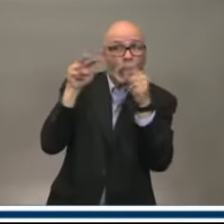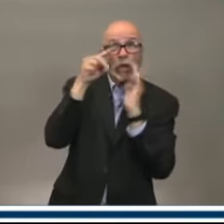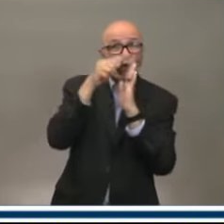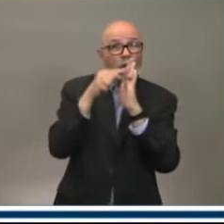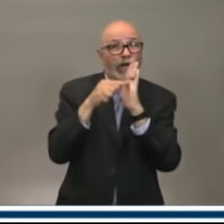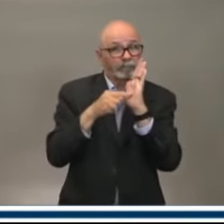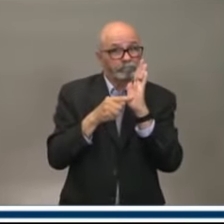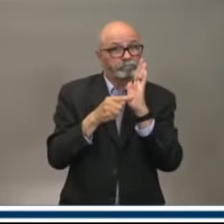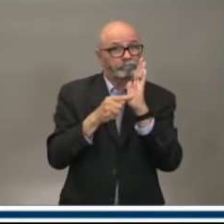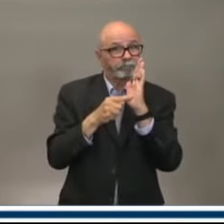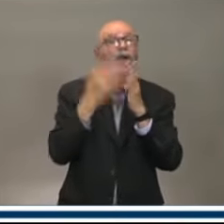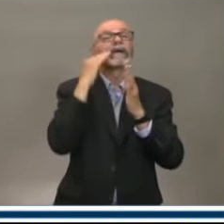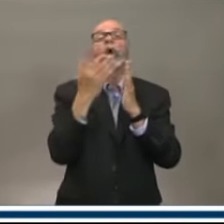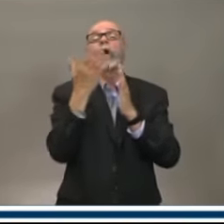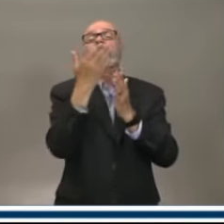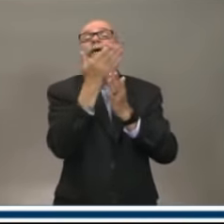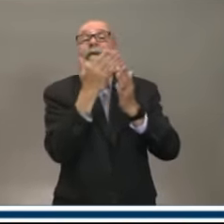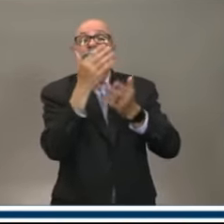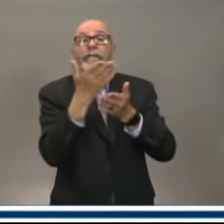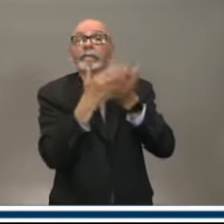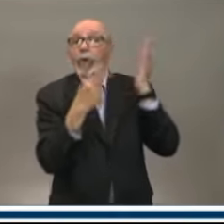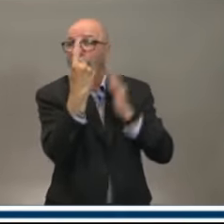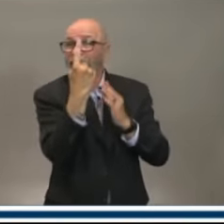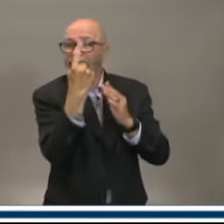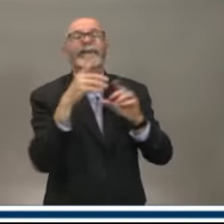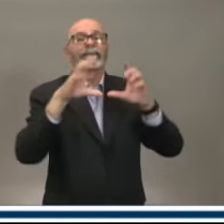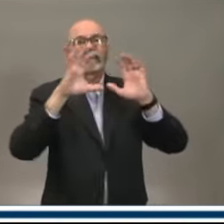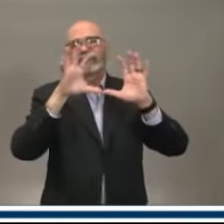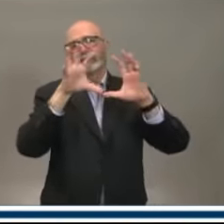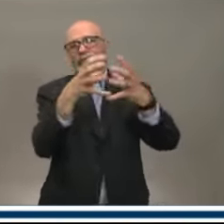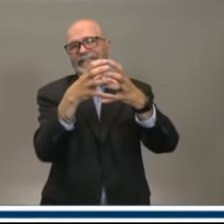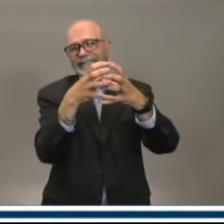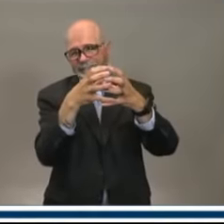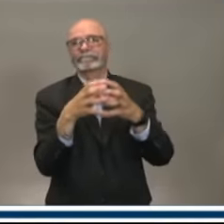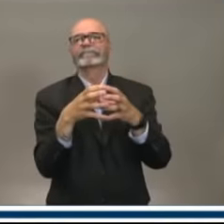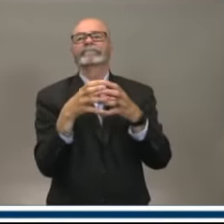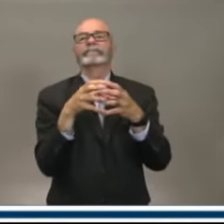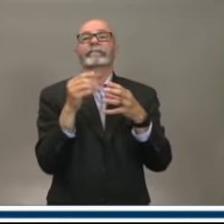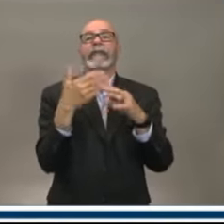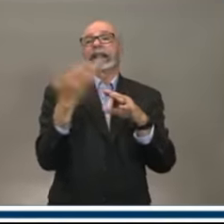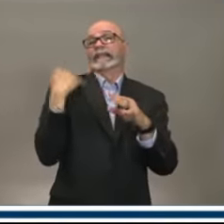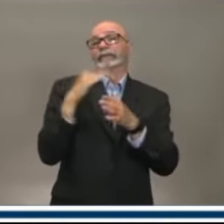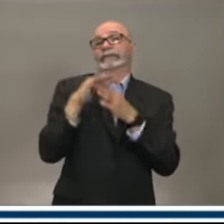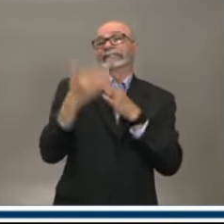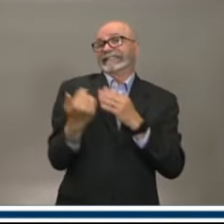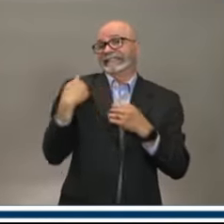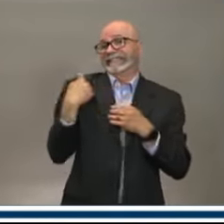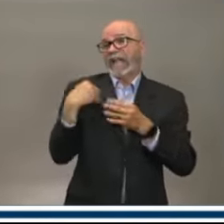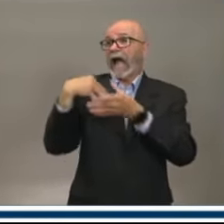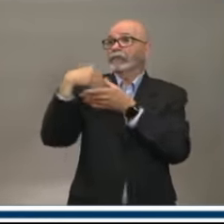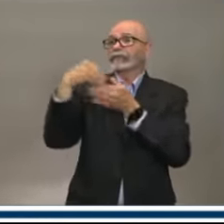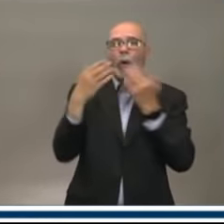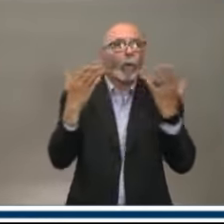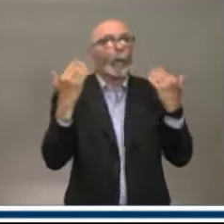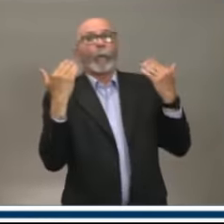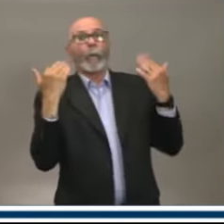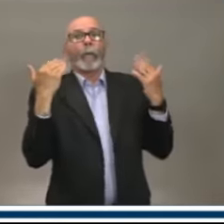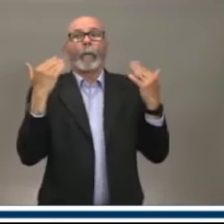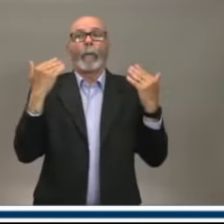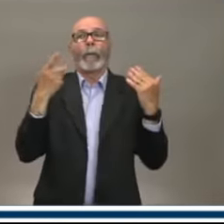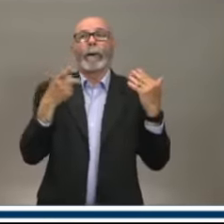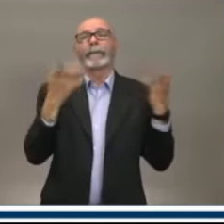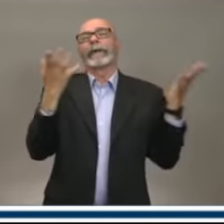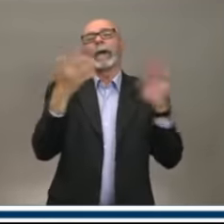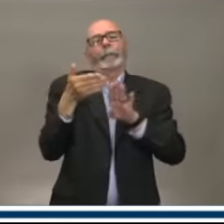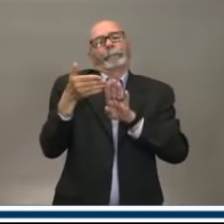like. What we announced last weekend we call the pre-phase. It was a necessary opening up of some outdoor